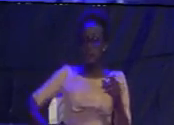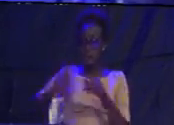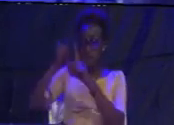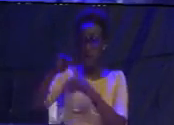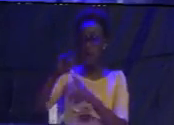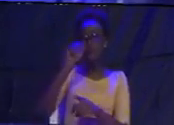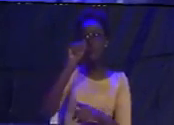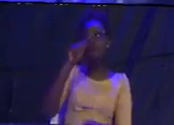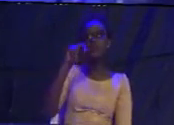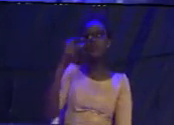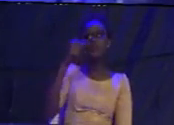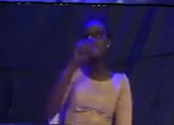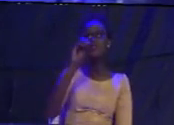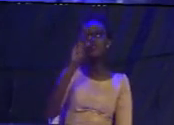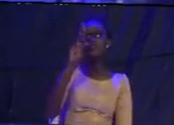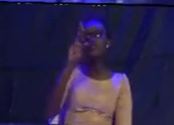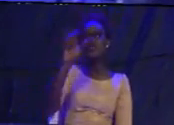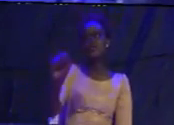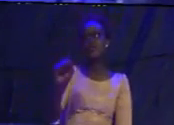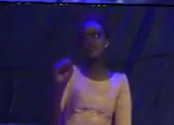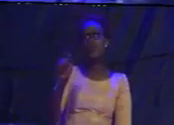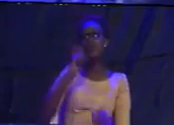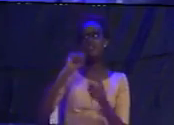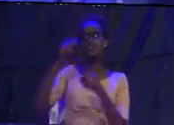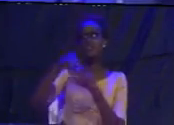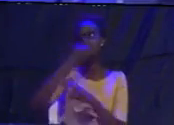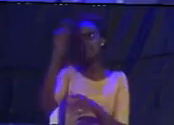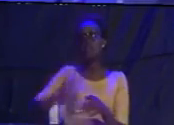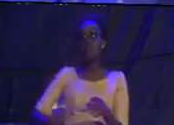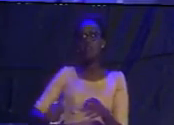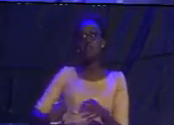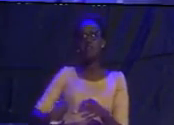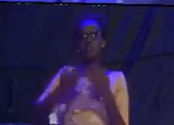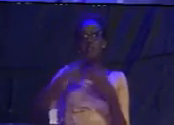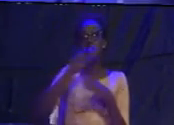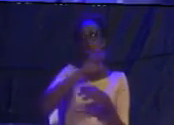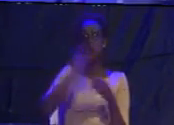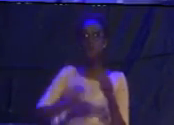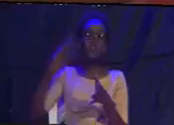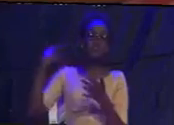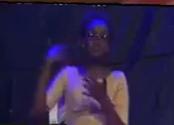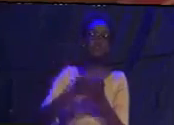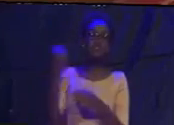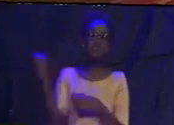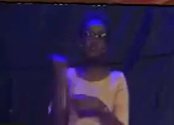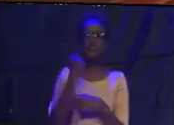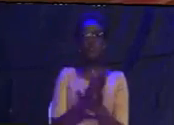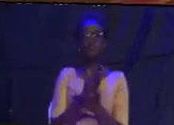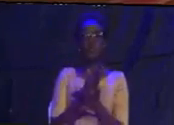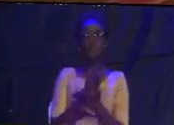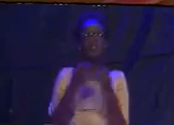The Candace kingdom spread across Angola and Tanzania. Africa. Africa was